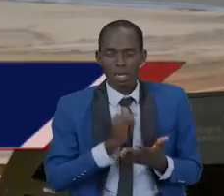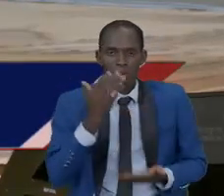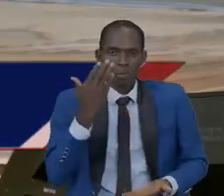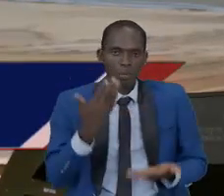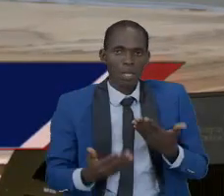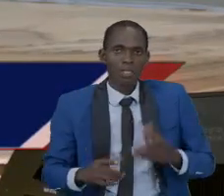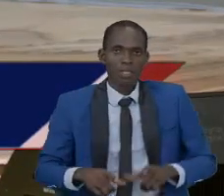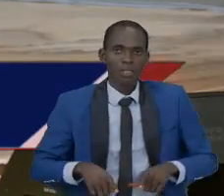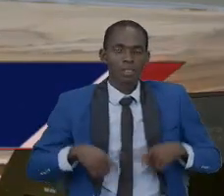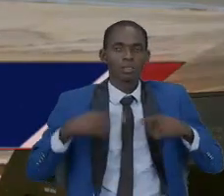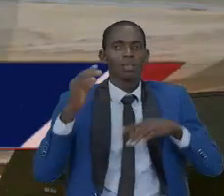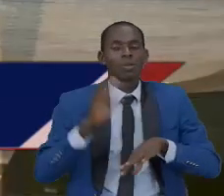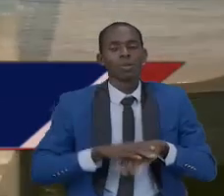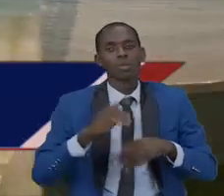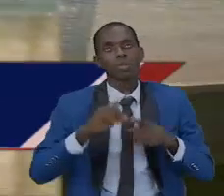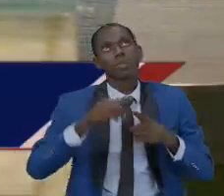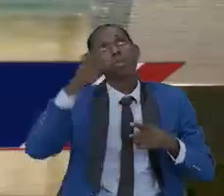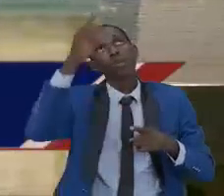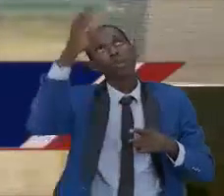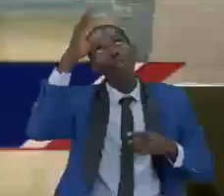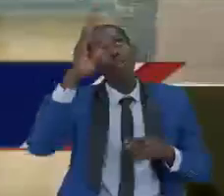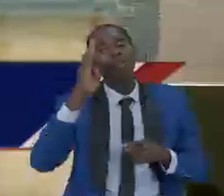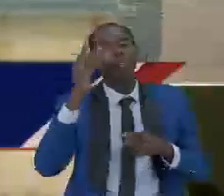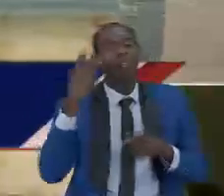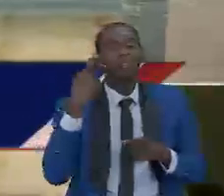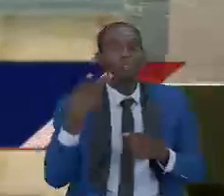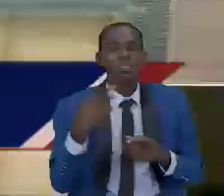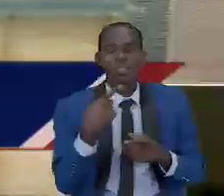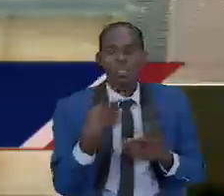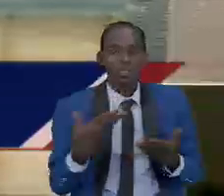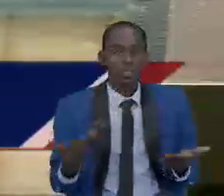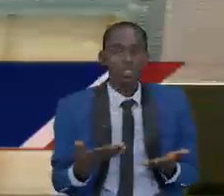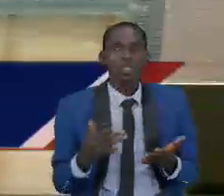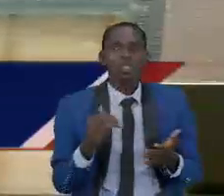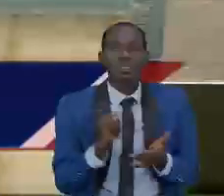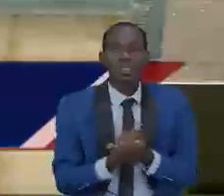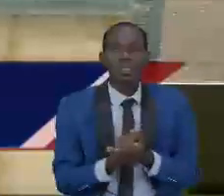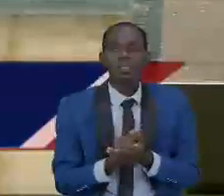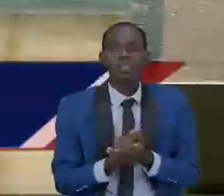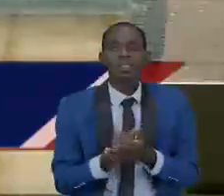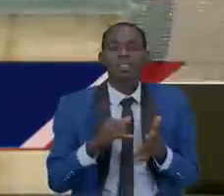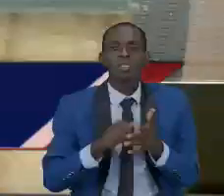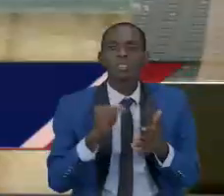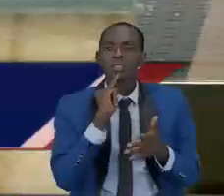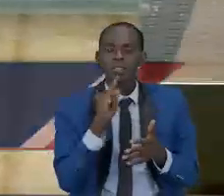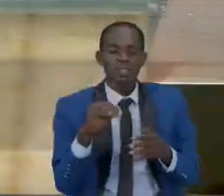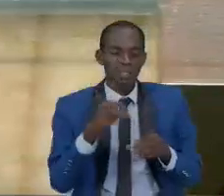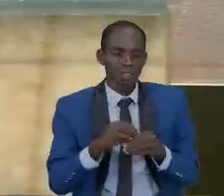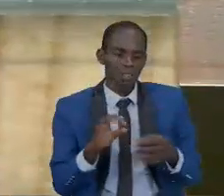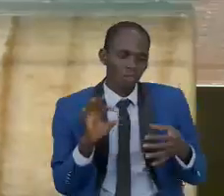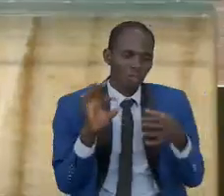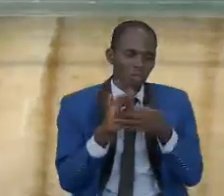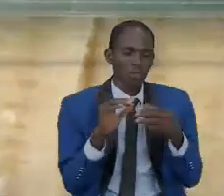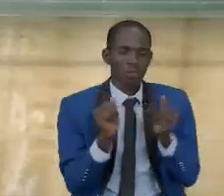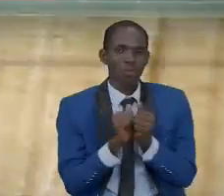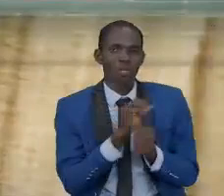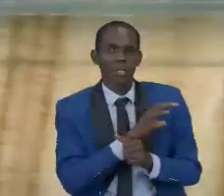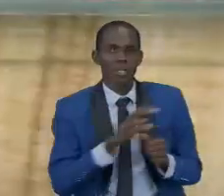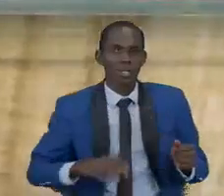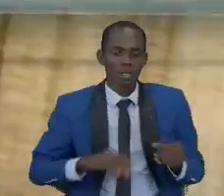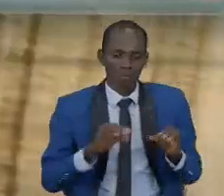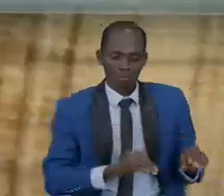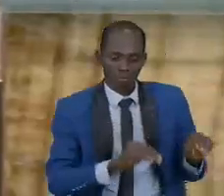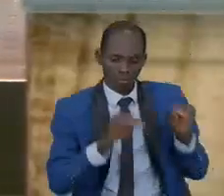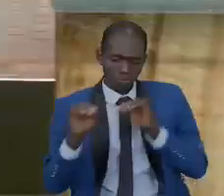labor unto God he says it's her faith in Christ it's a connection with Christ is poochina